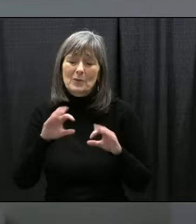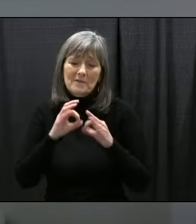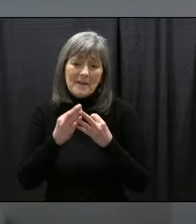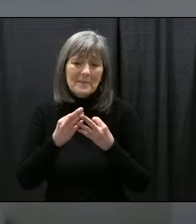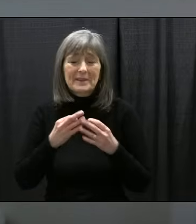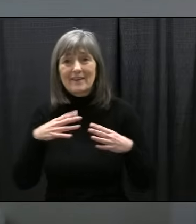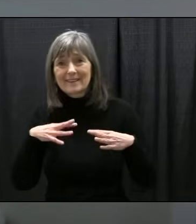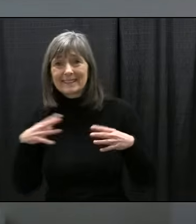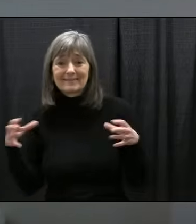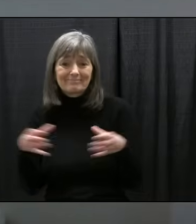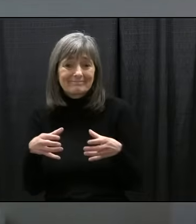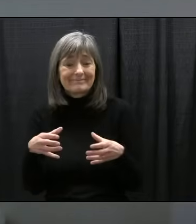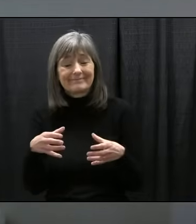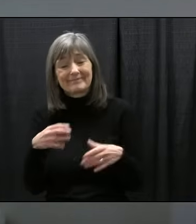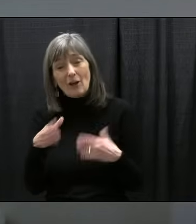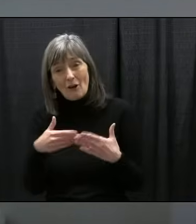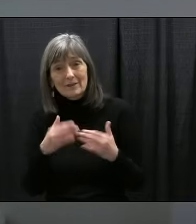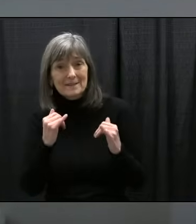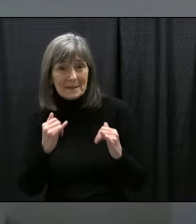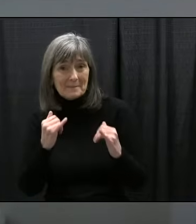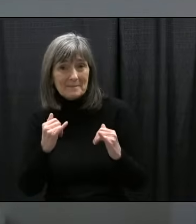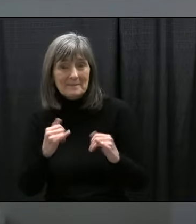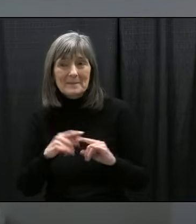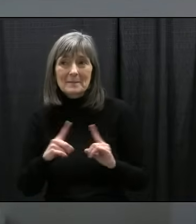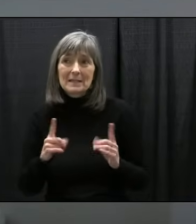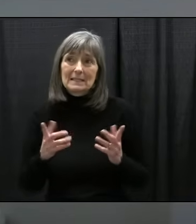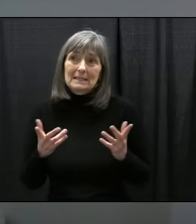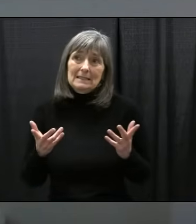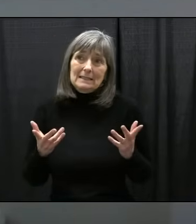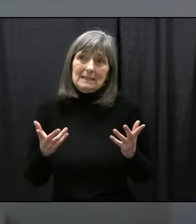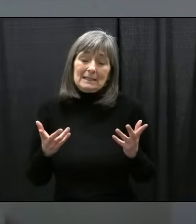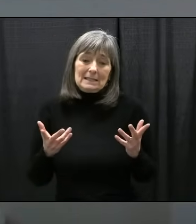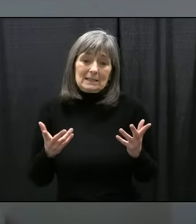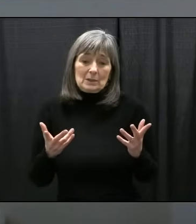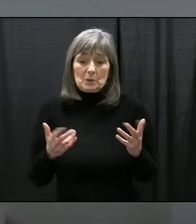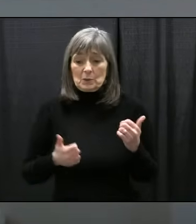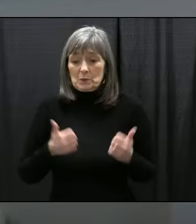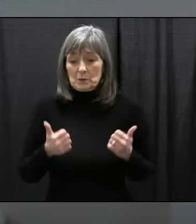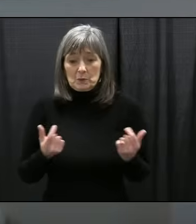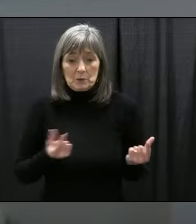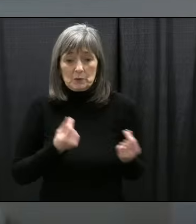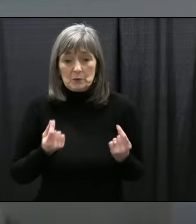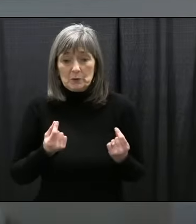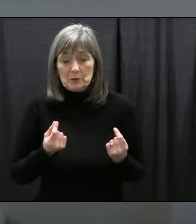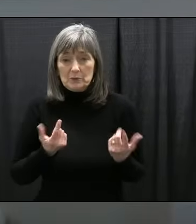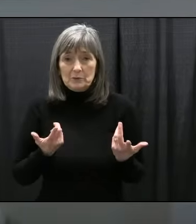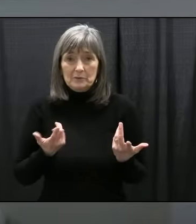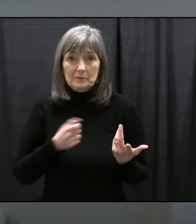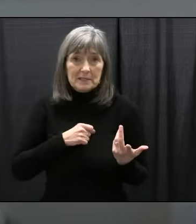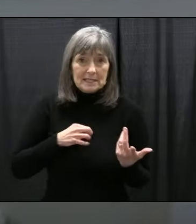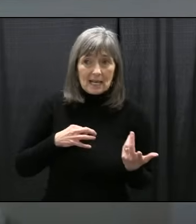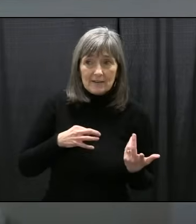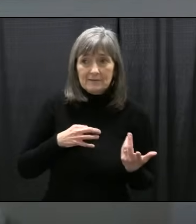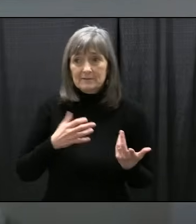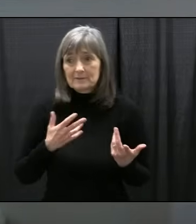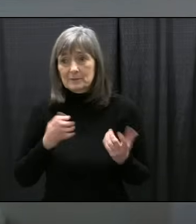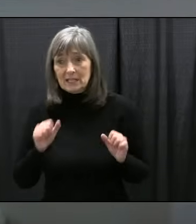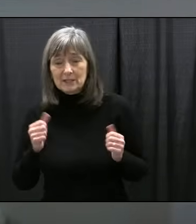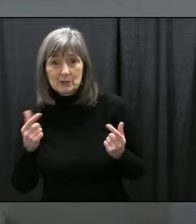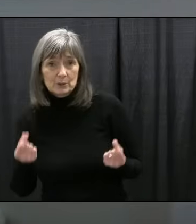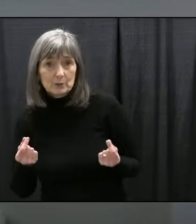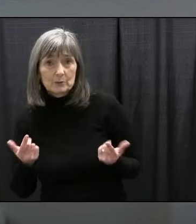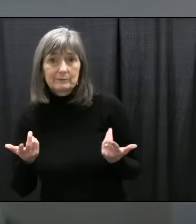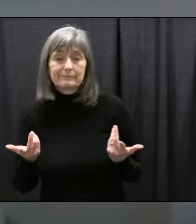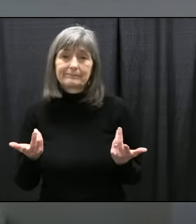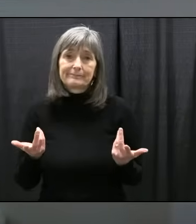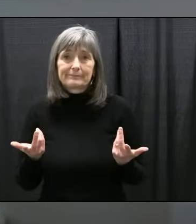all have. So I don't know what the art of the doable there is from a staffing point of view. I do know that we will